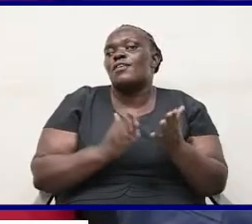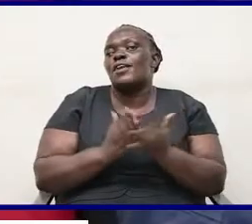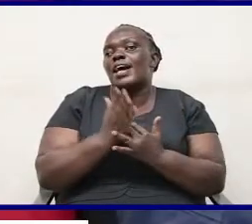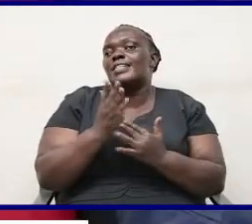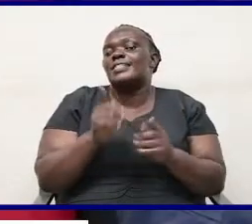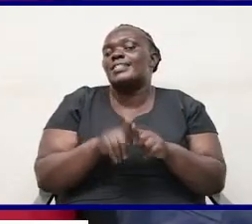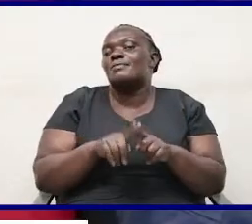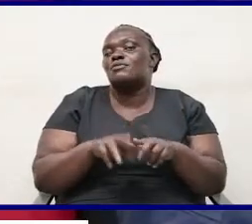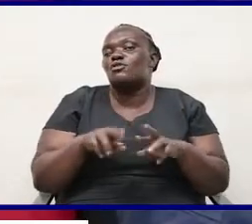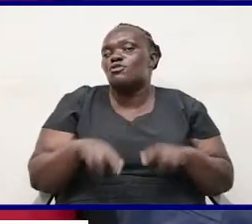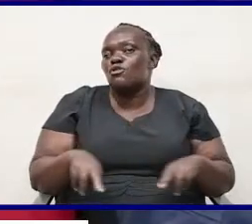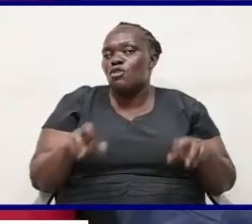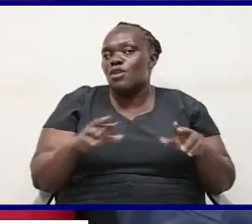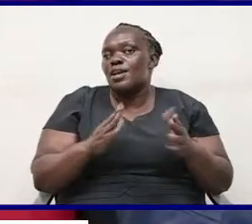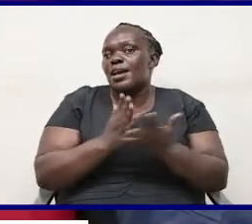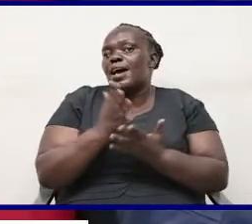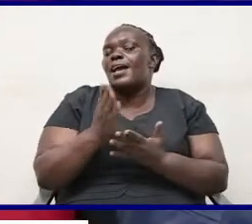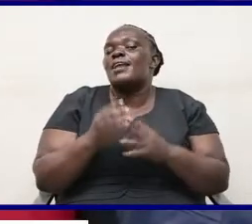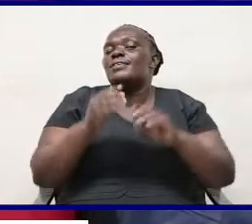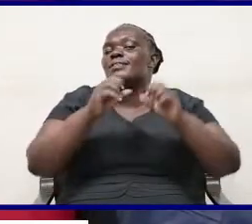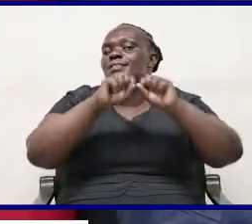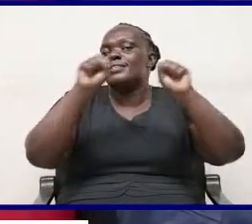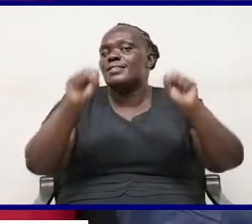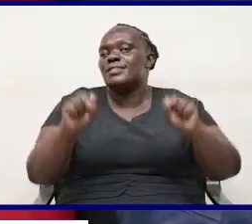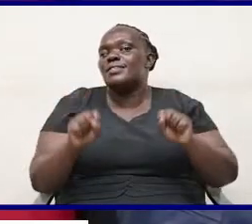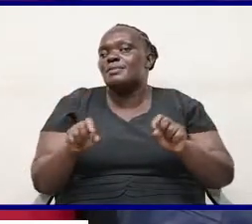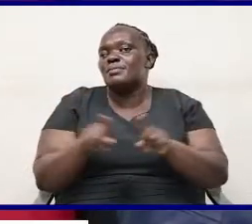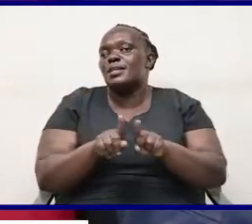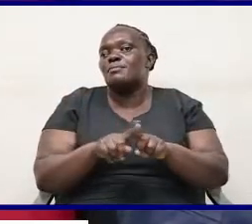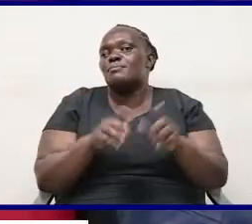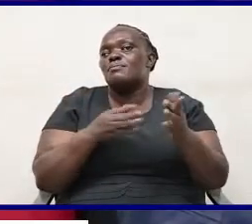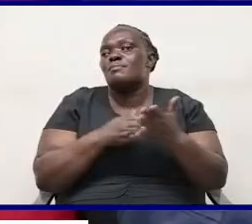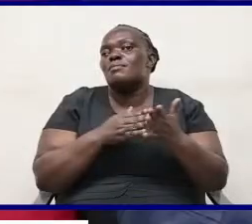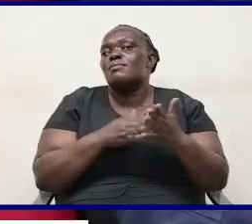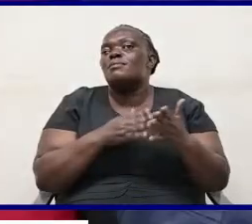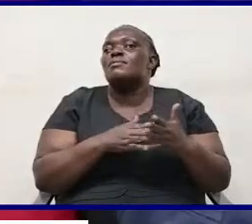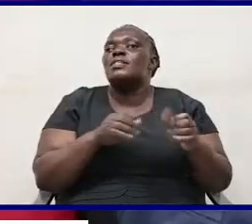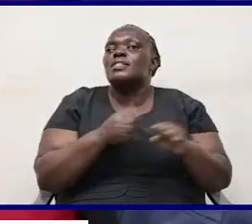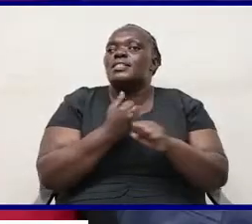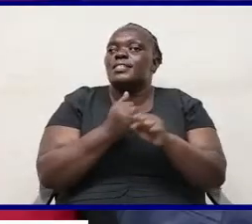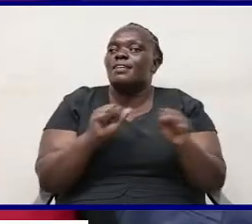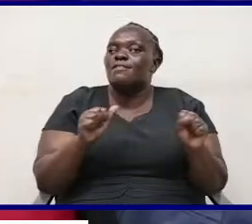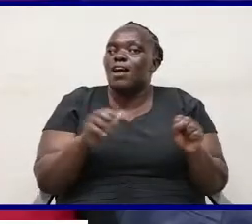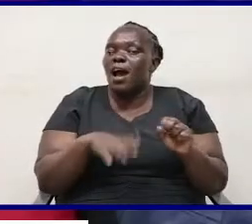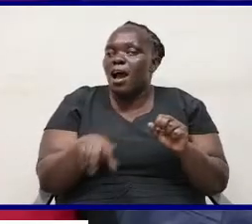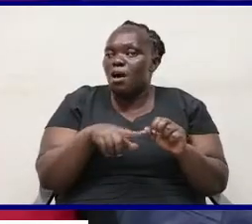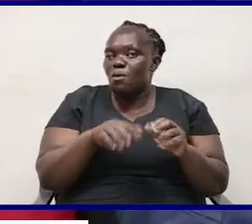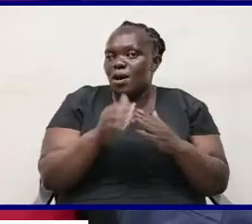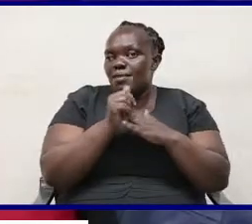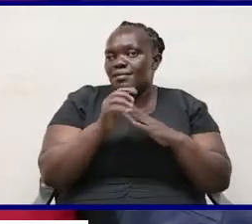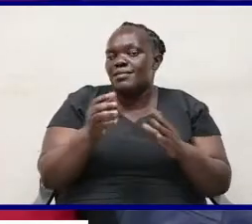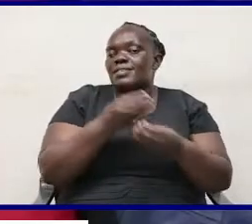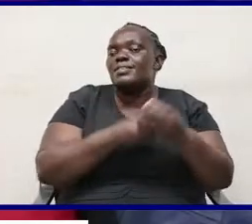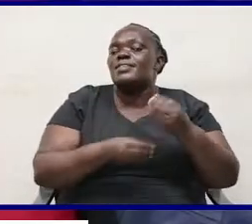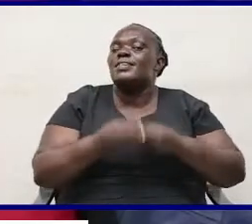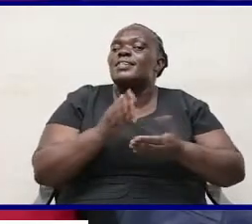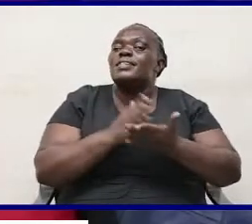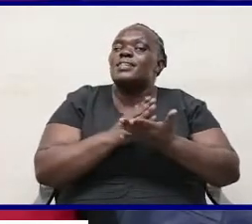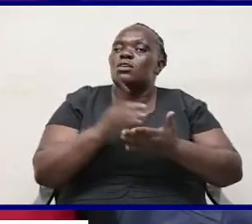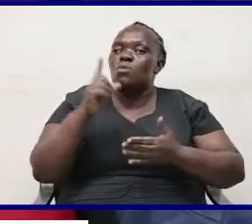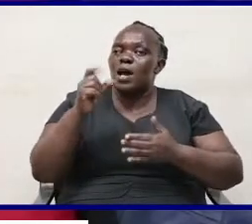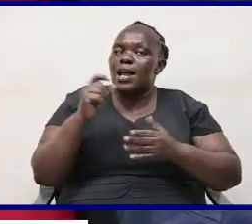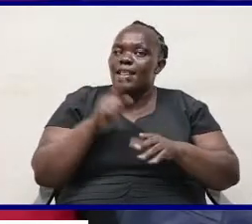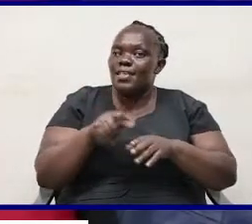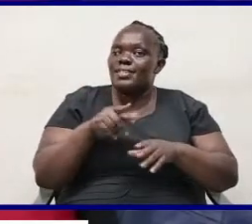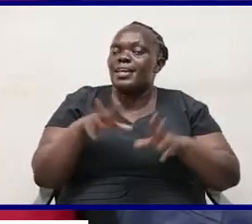ports are functioning right, our systems at the borders are seamless, and our governance in the trade space is just one